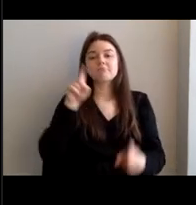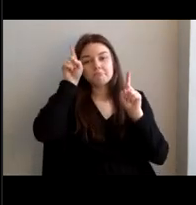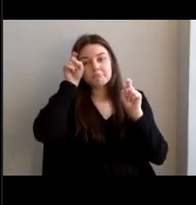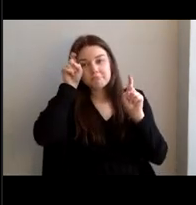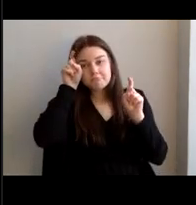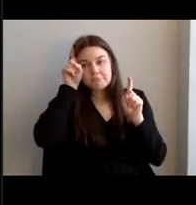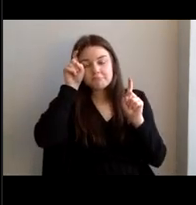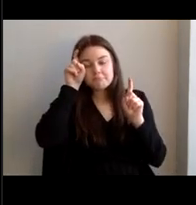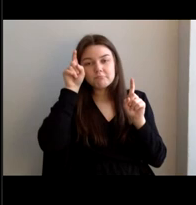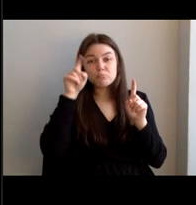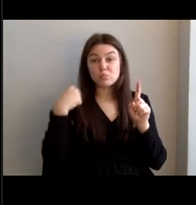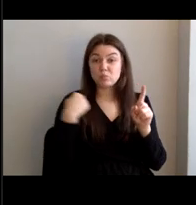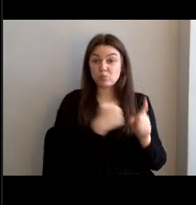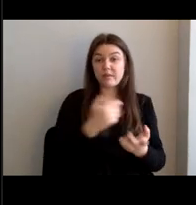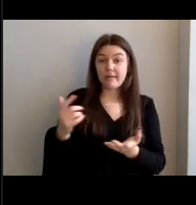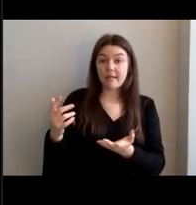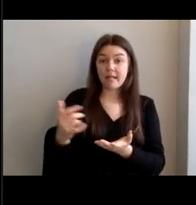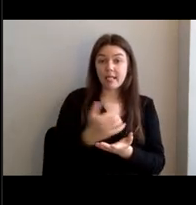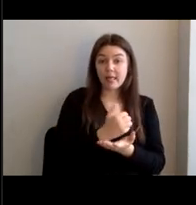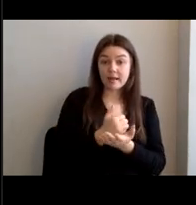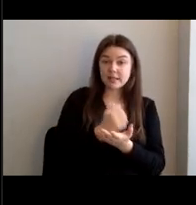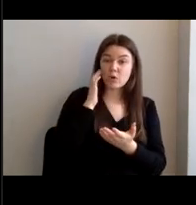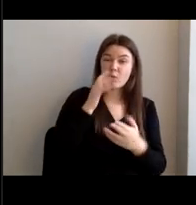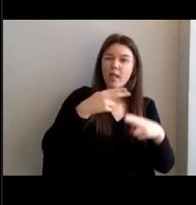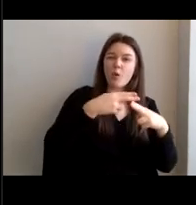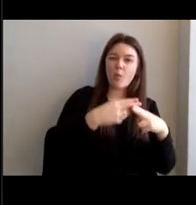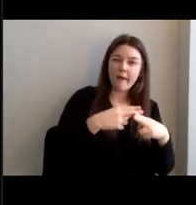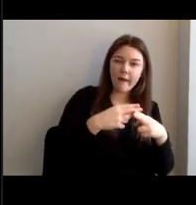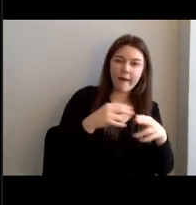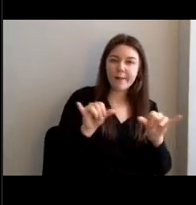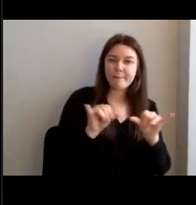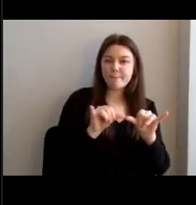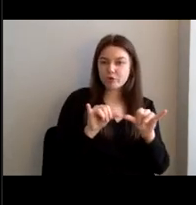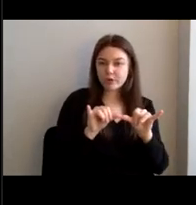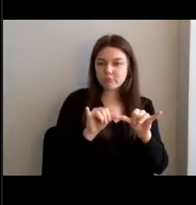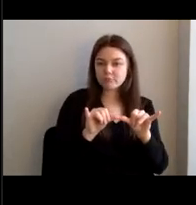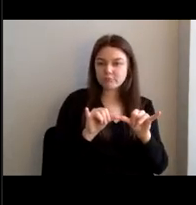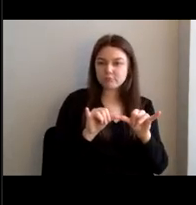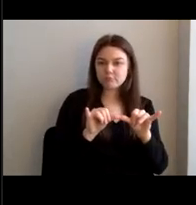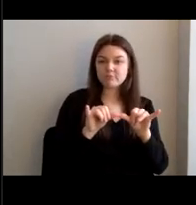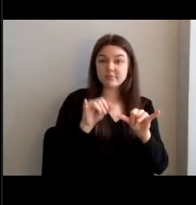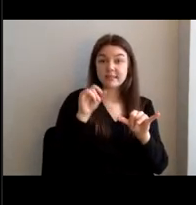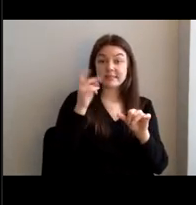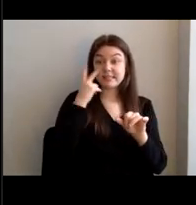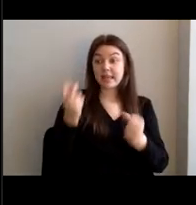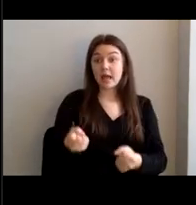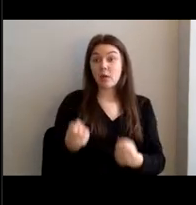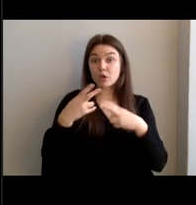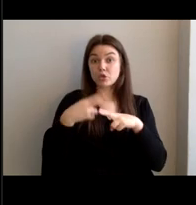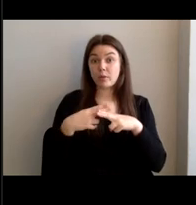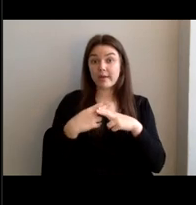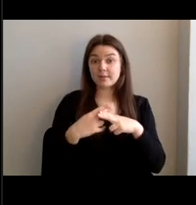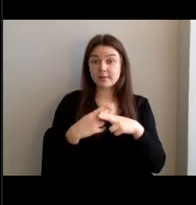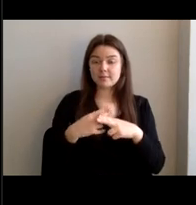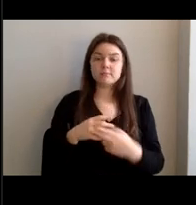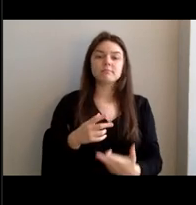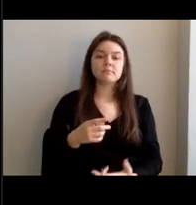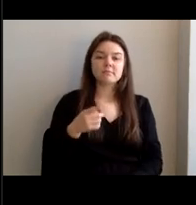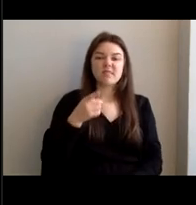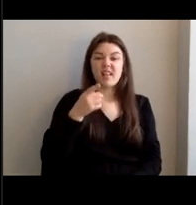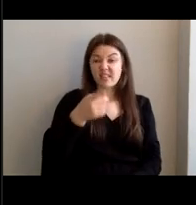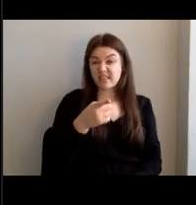shrimp, we collect it and we weigh and measure it, and we score it based off of how much it weighs. So this is an unusable